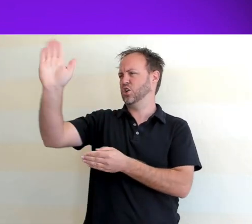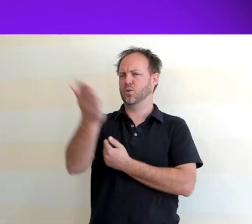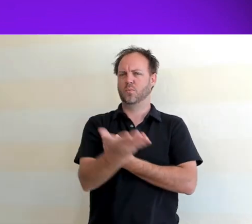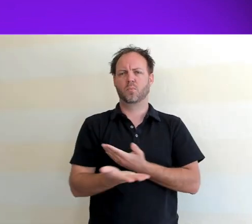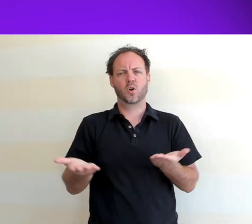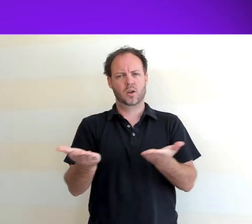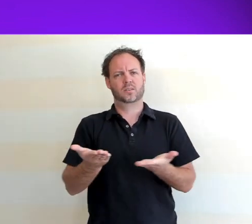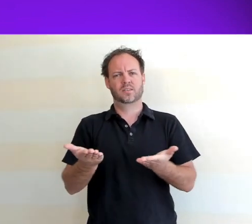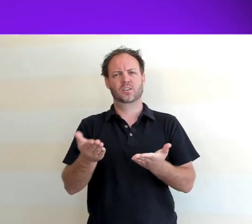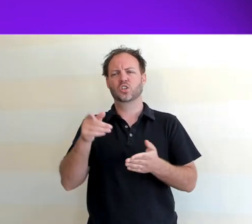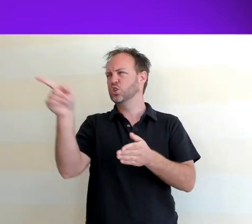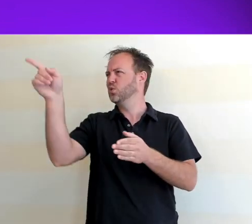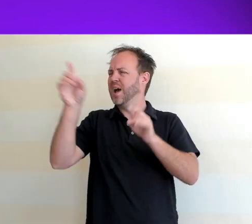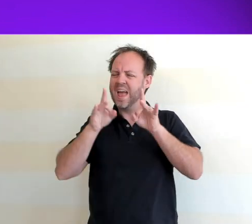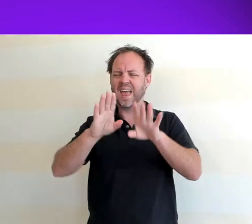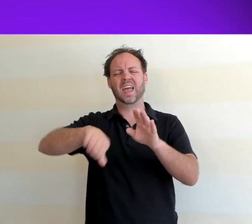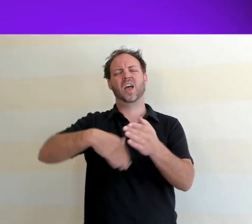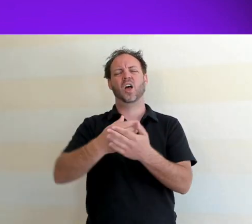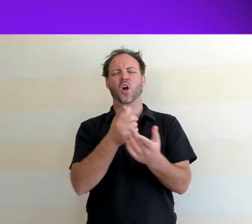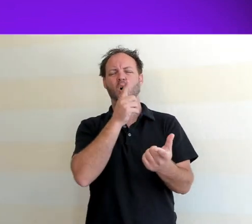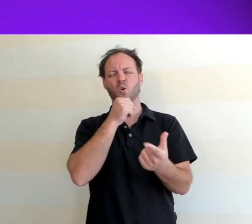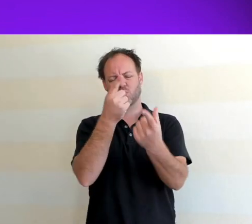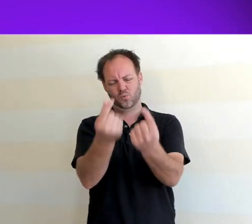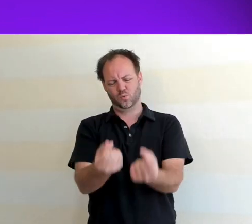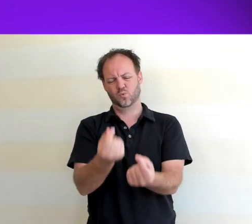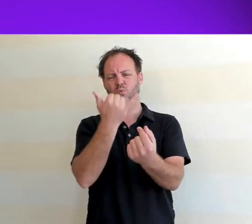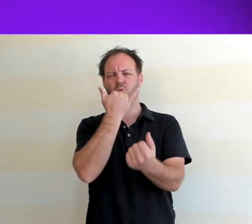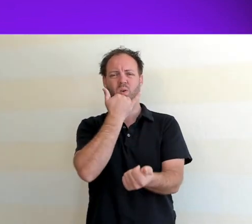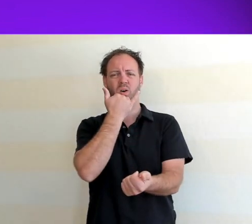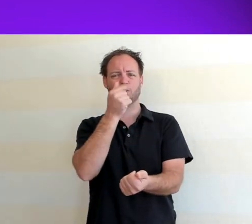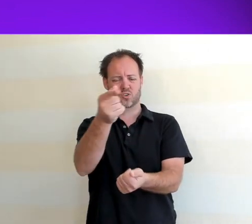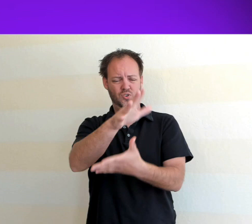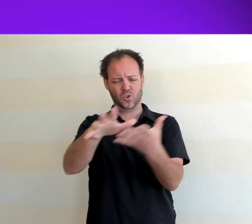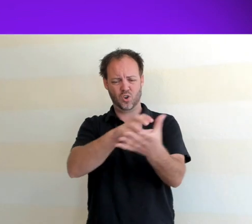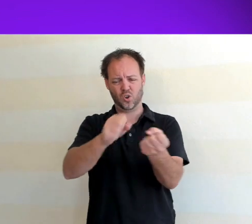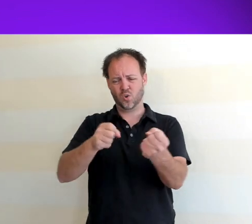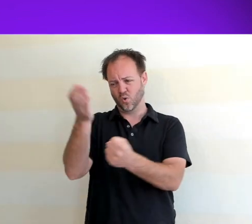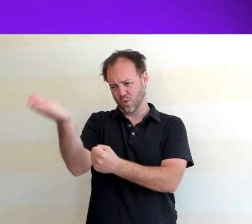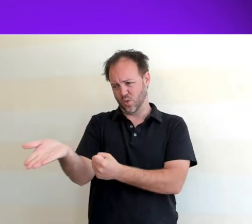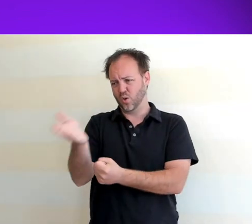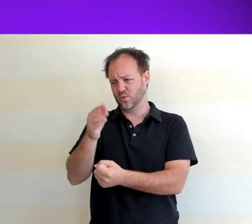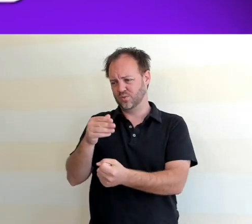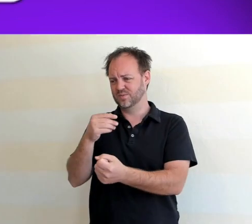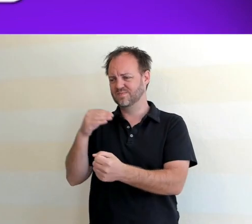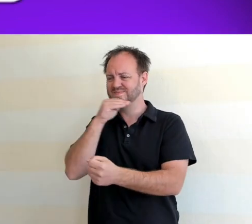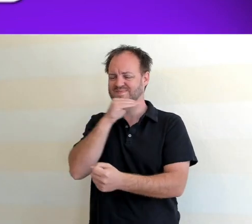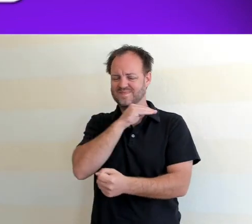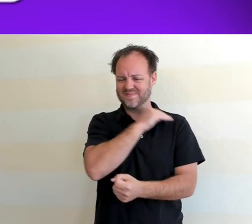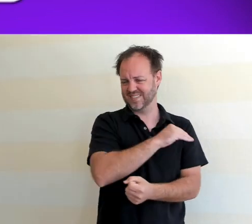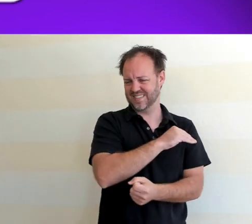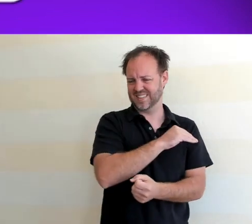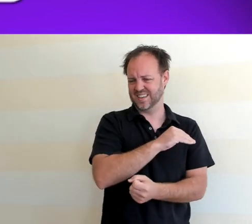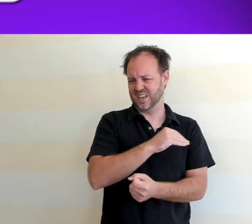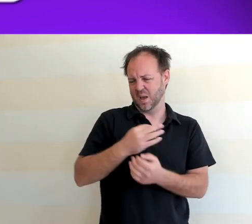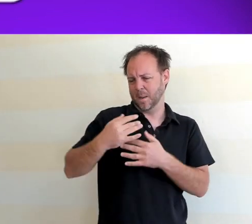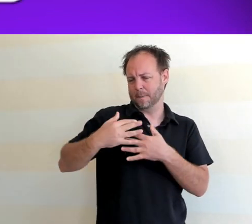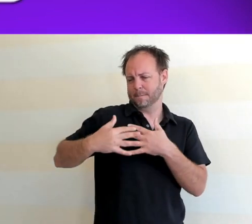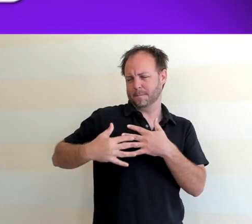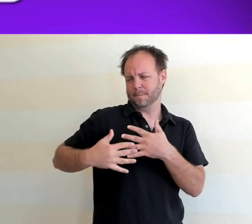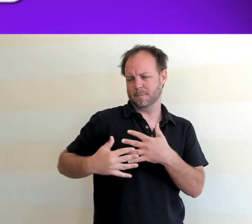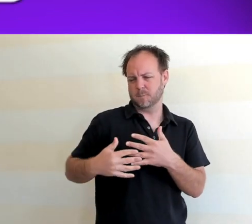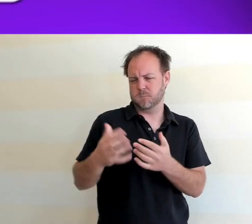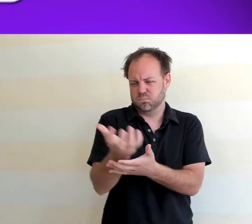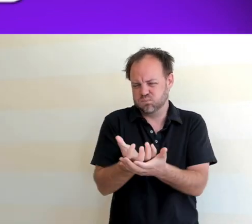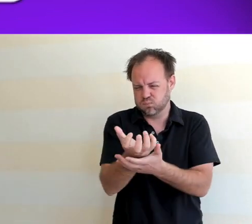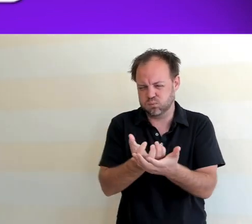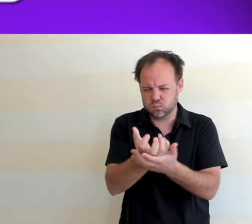your presence. You hate all who do wrong. You destroy those who tell lies. Bloodthirsty